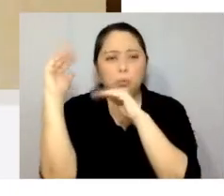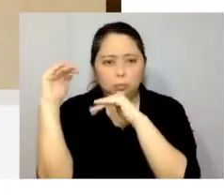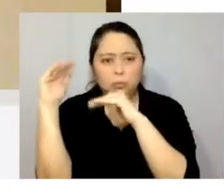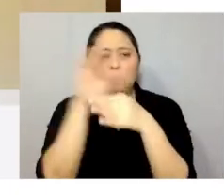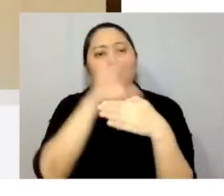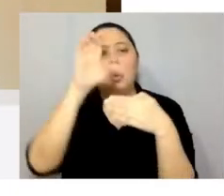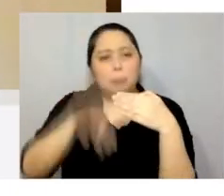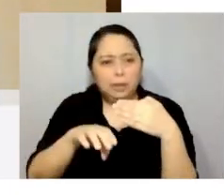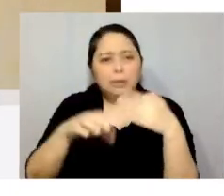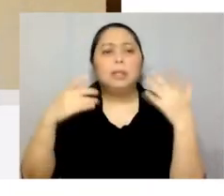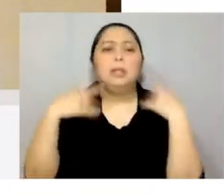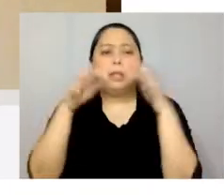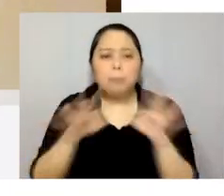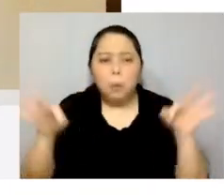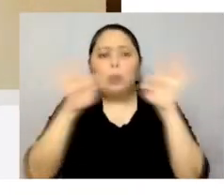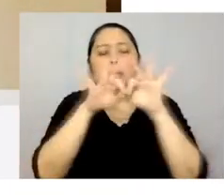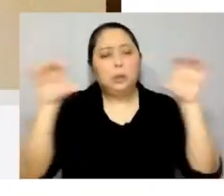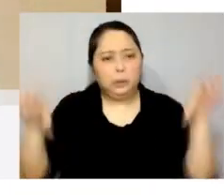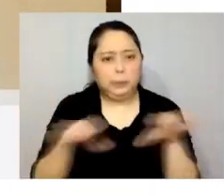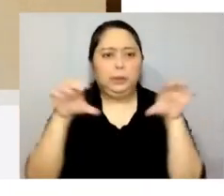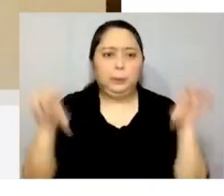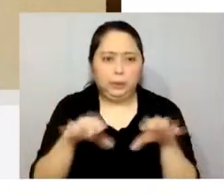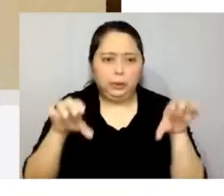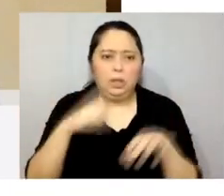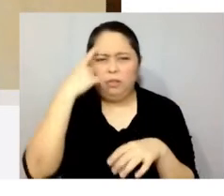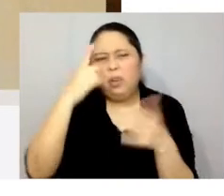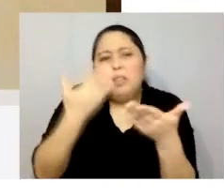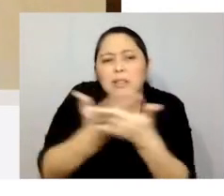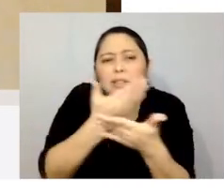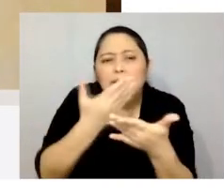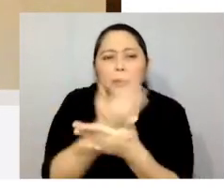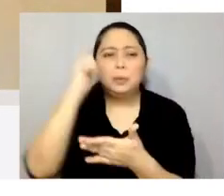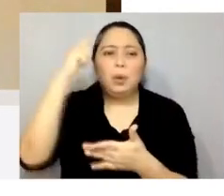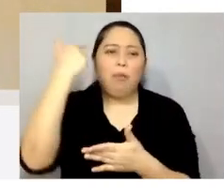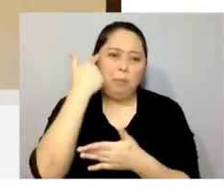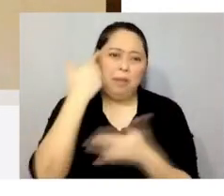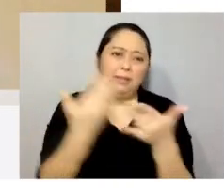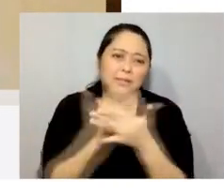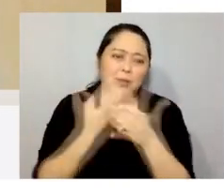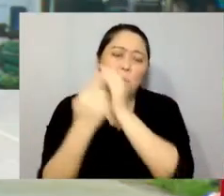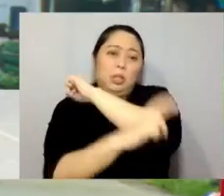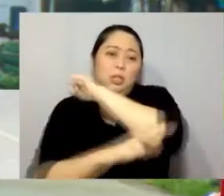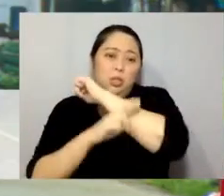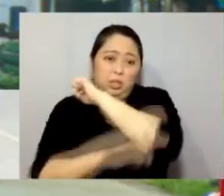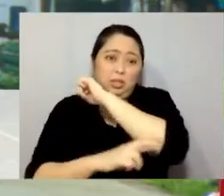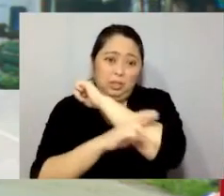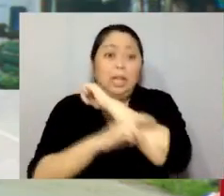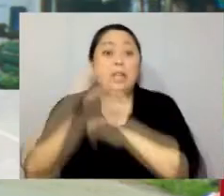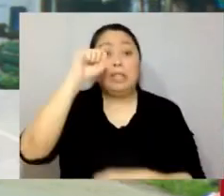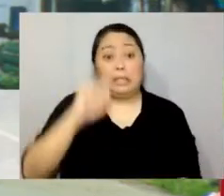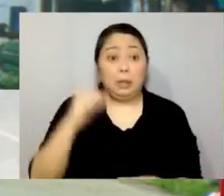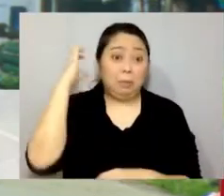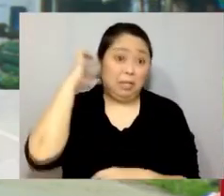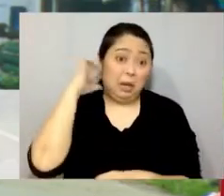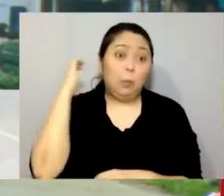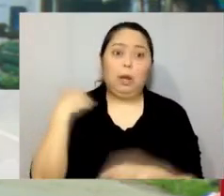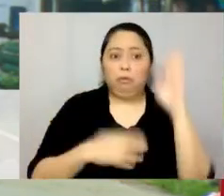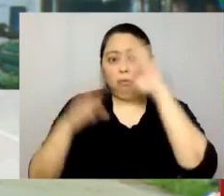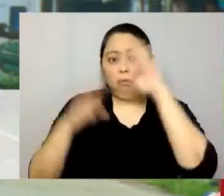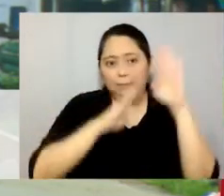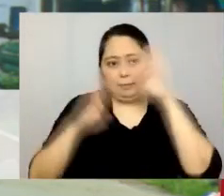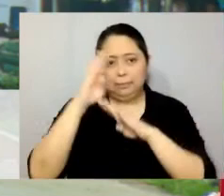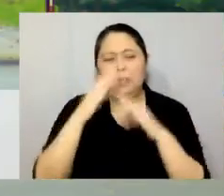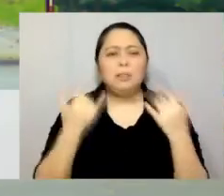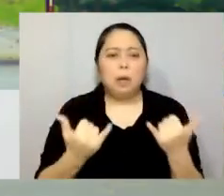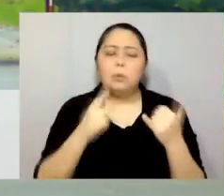completing essential work in the fledgling self-governing region in the country's troubled south. He adds the complex